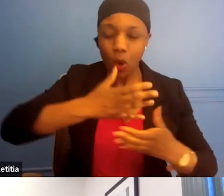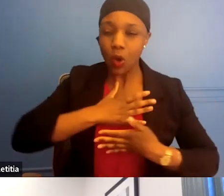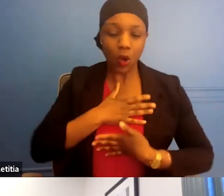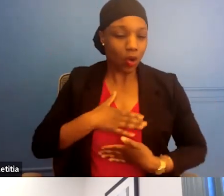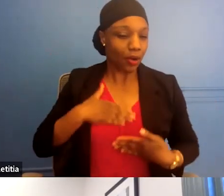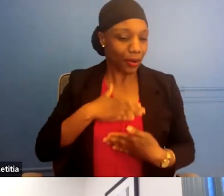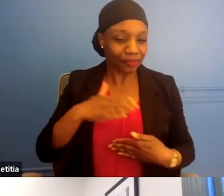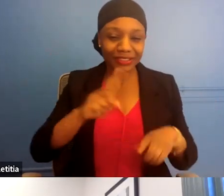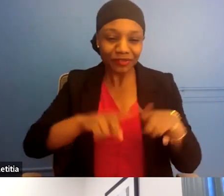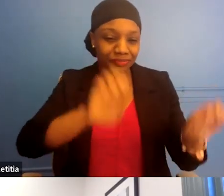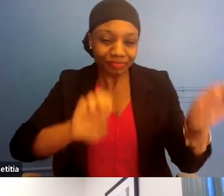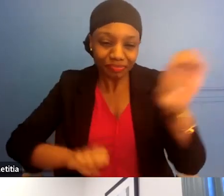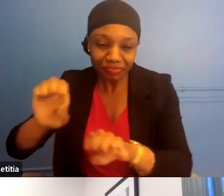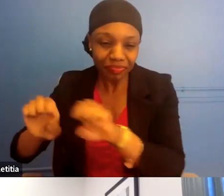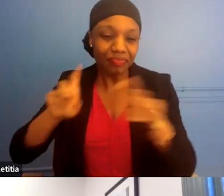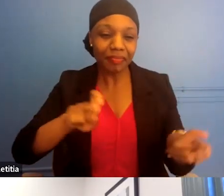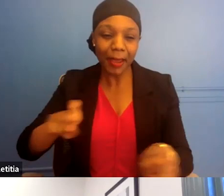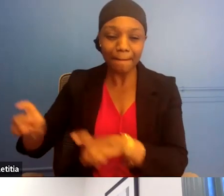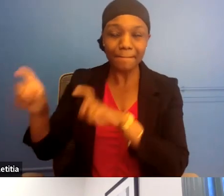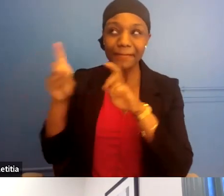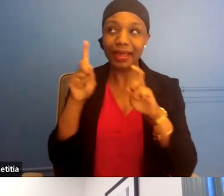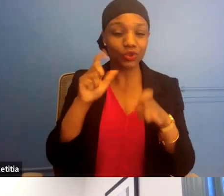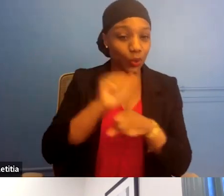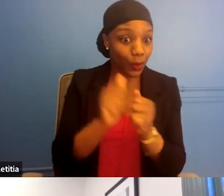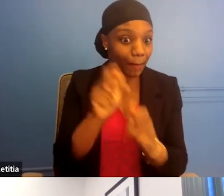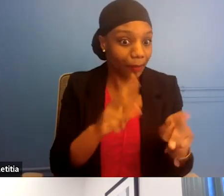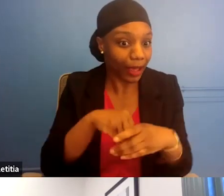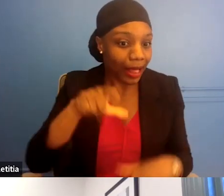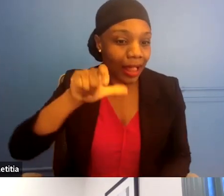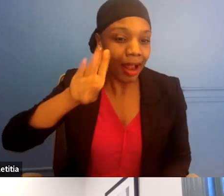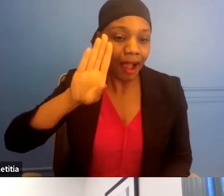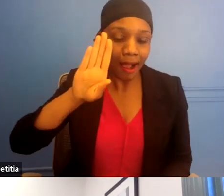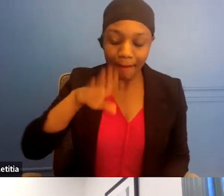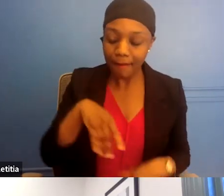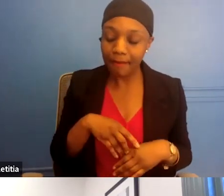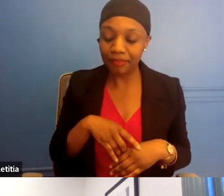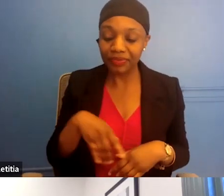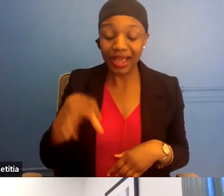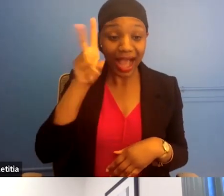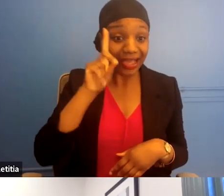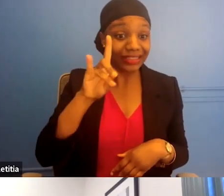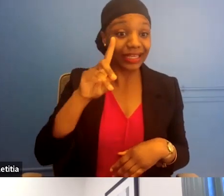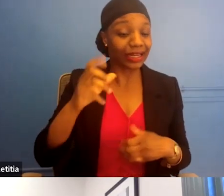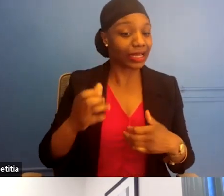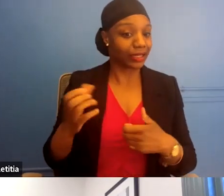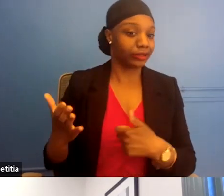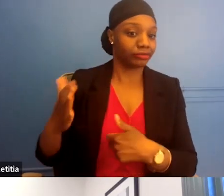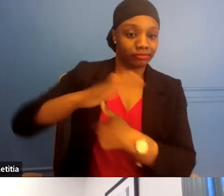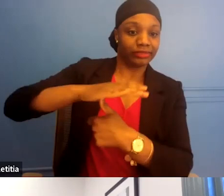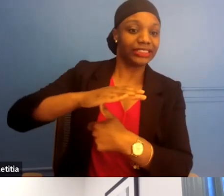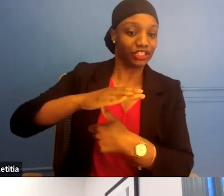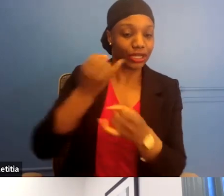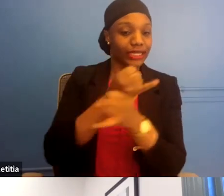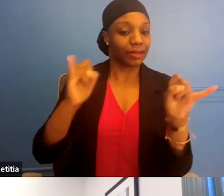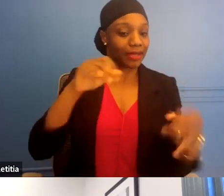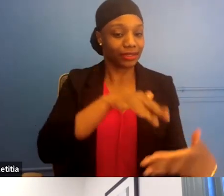the experiments and working with other people in the lab. And I did a senior independent study and worked